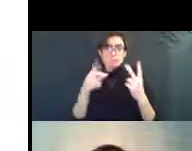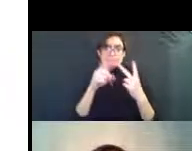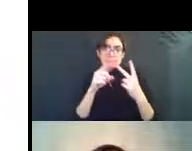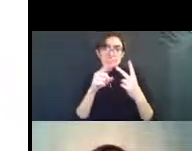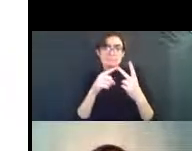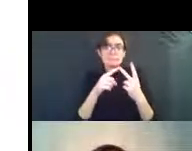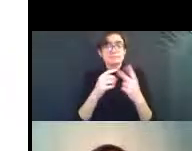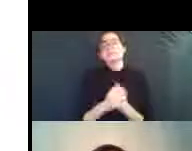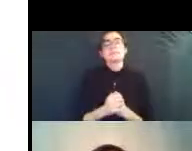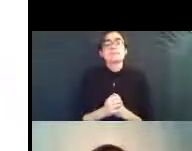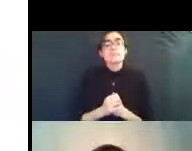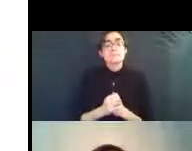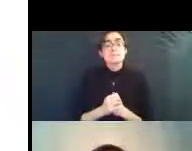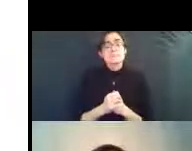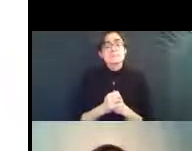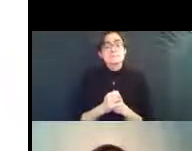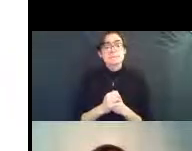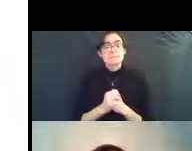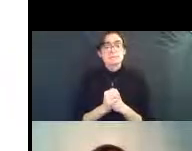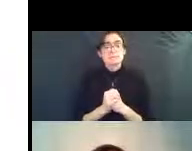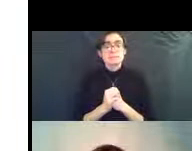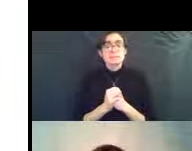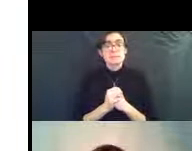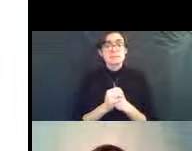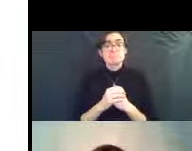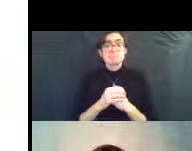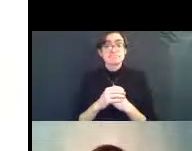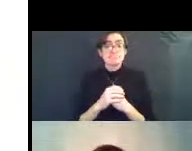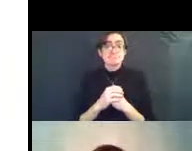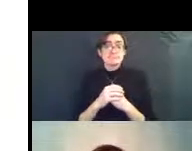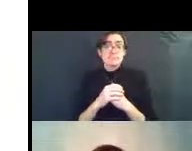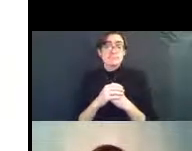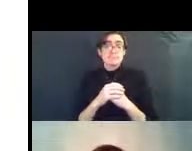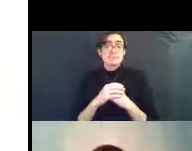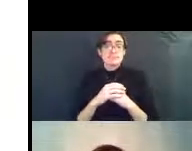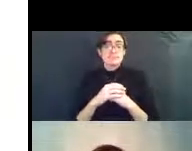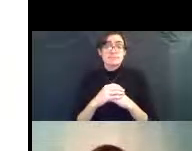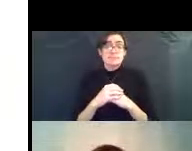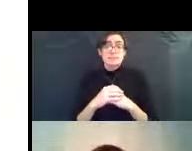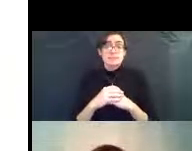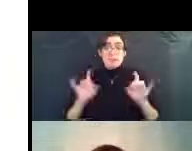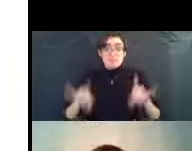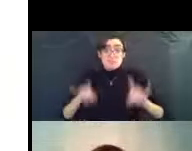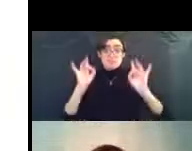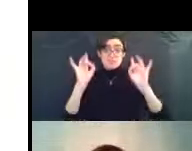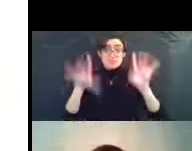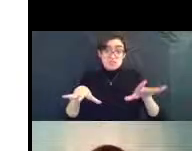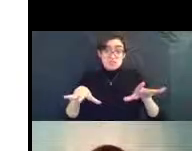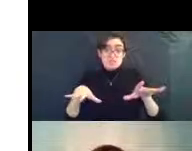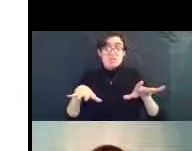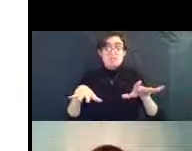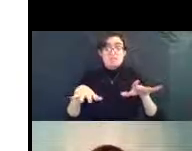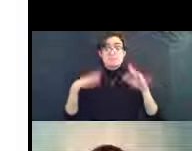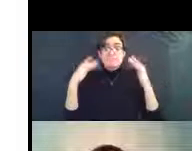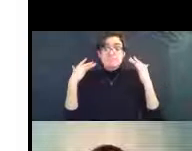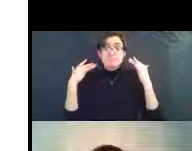And there's also a noise calculator that was developed by National Acoustic Laboratories in Australia, where you can actually